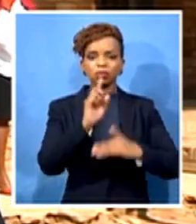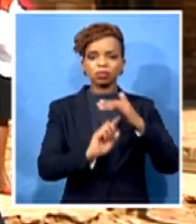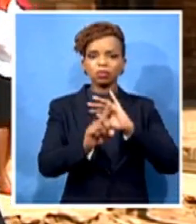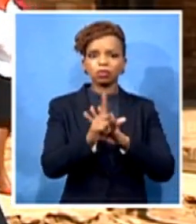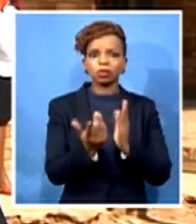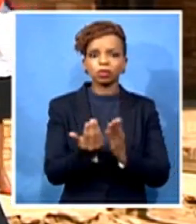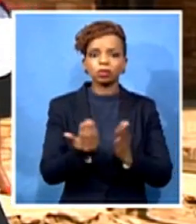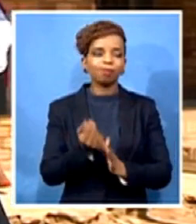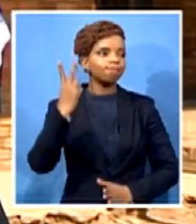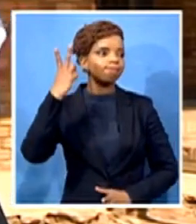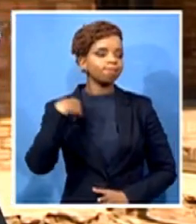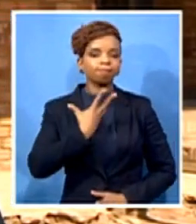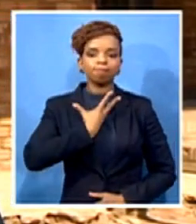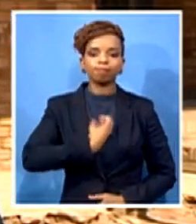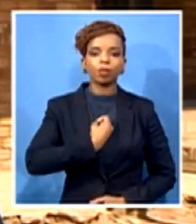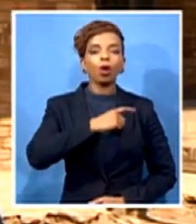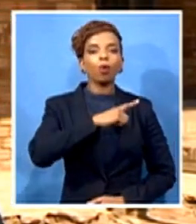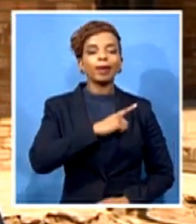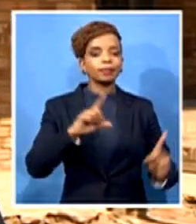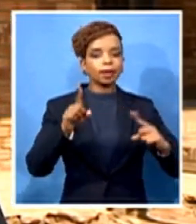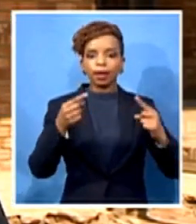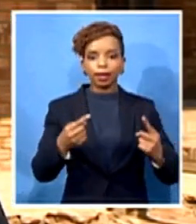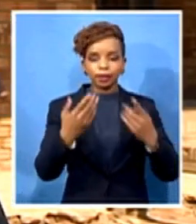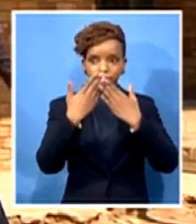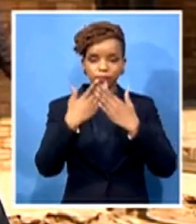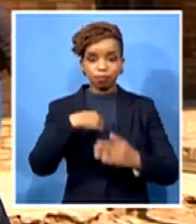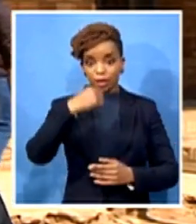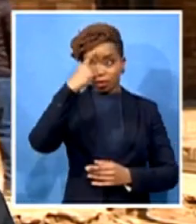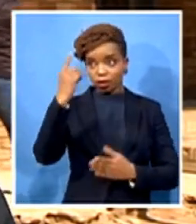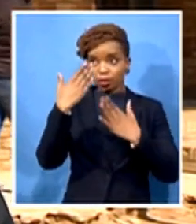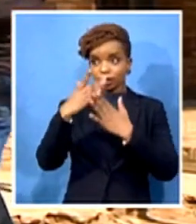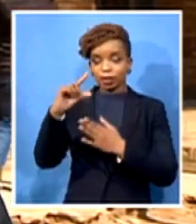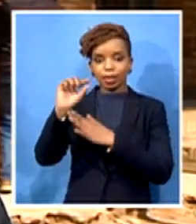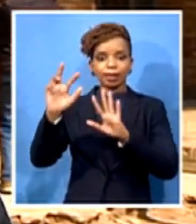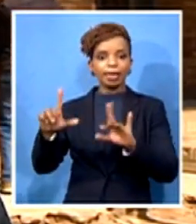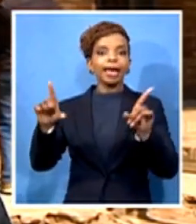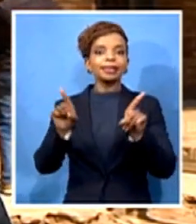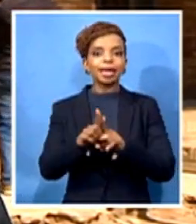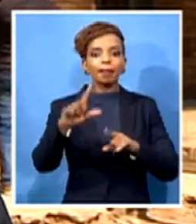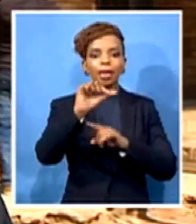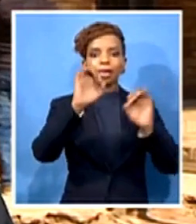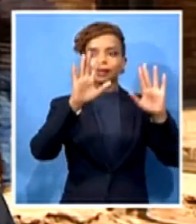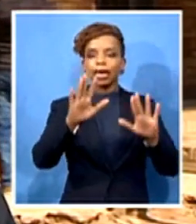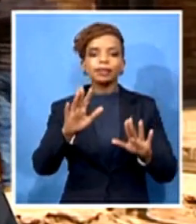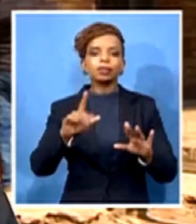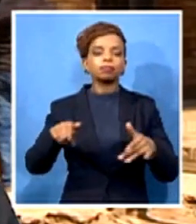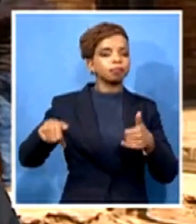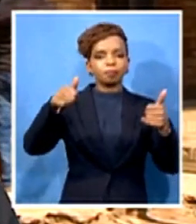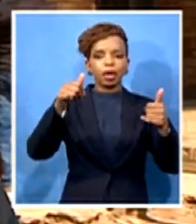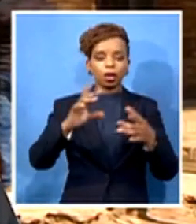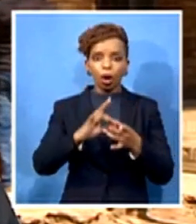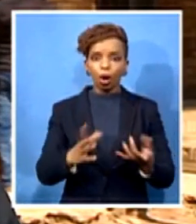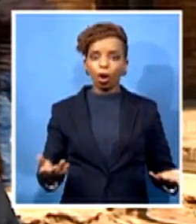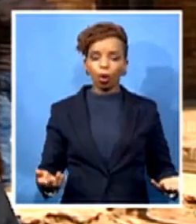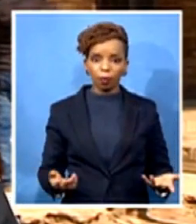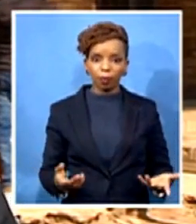the grade 8s and as well as the grade 10s were turned away. But I think just generally in the province, when we drove